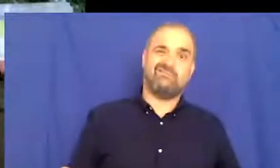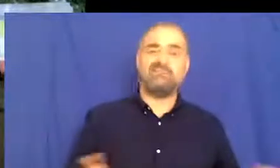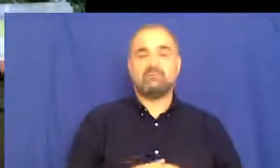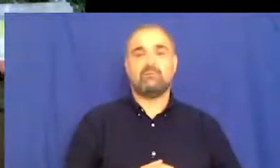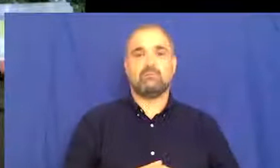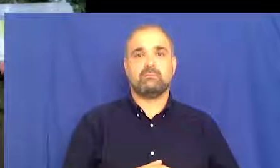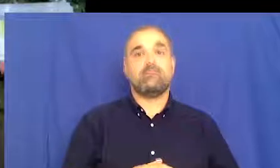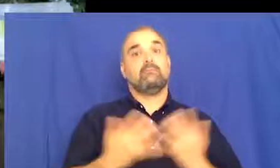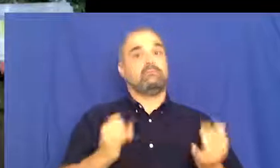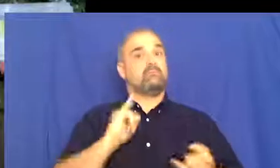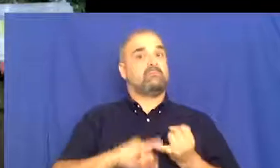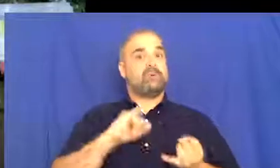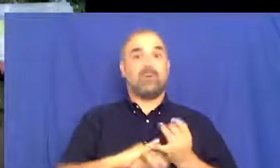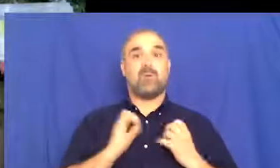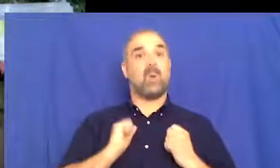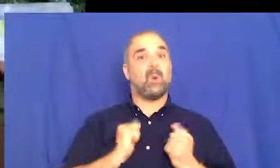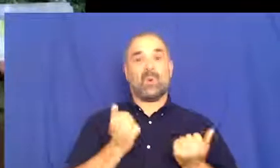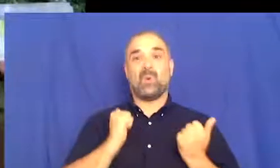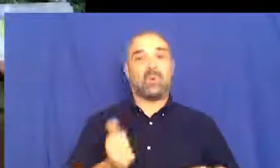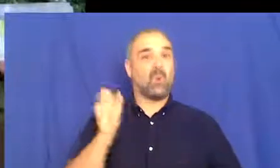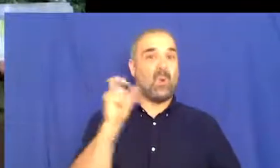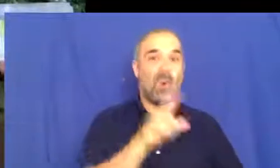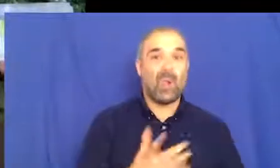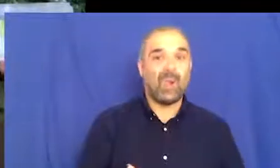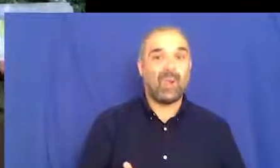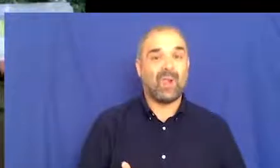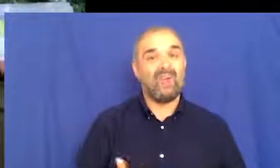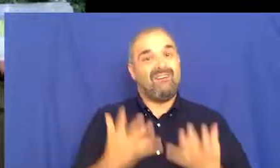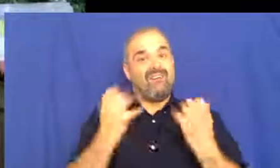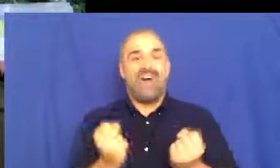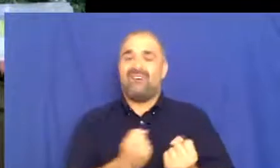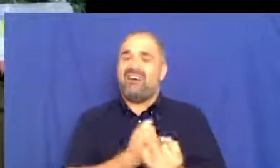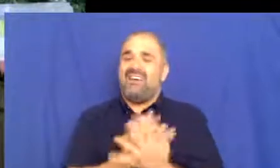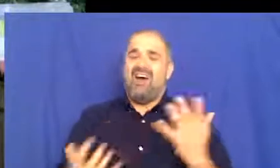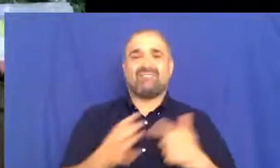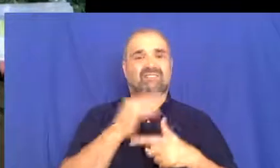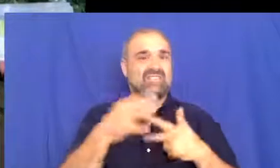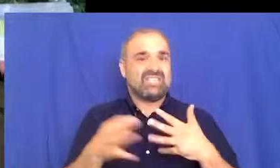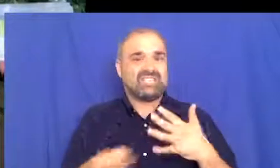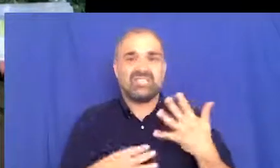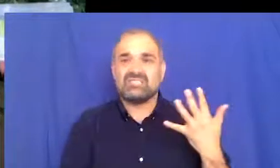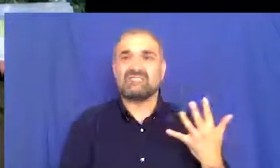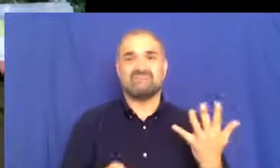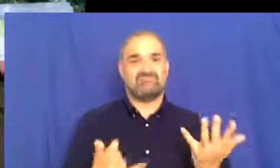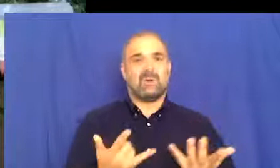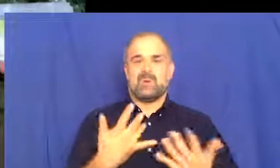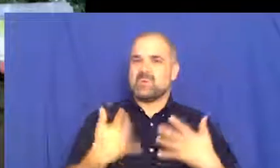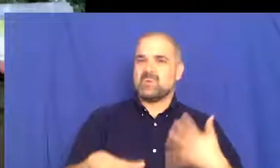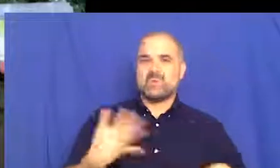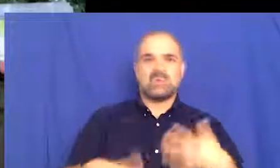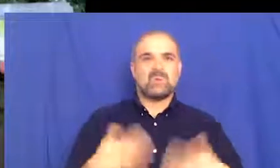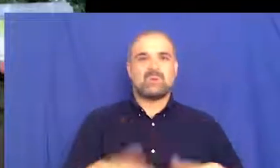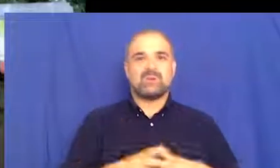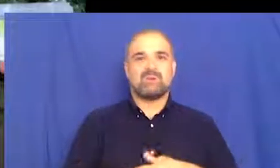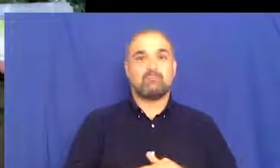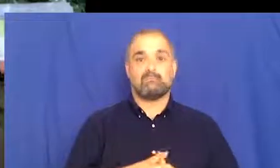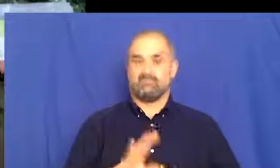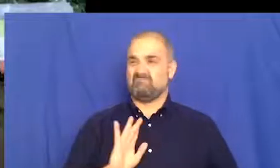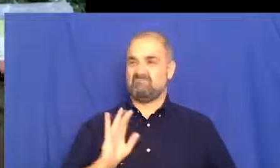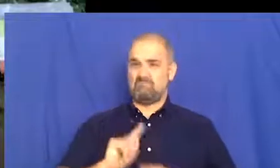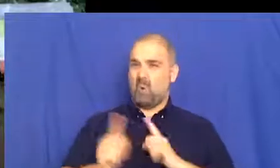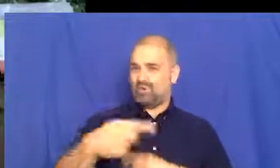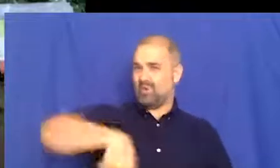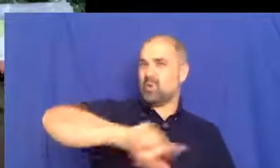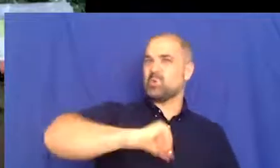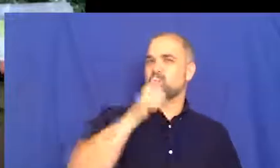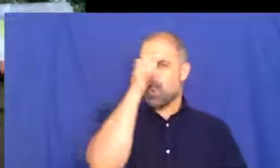things now and again. So skunks are really cool. They've got lots of amazing features and adaptations, and more or less all of us know